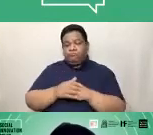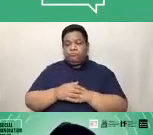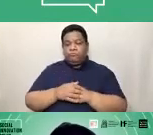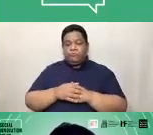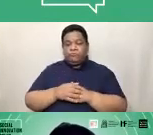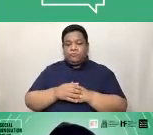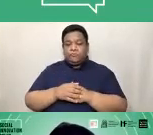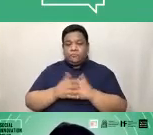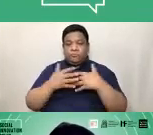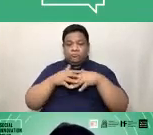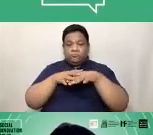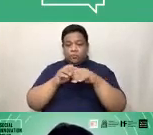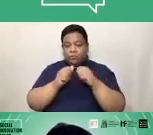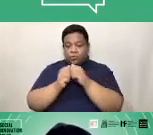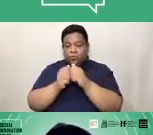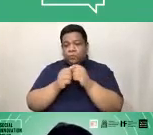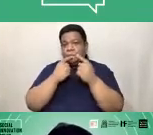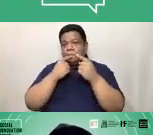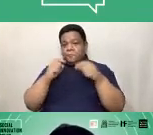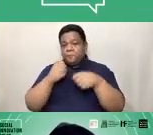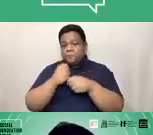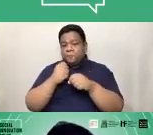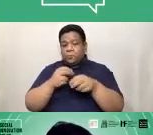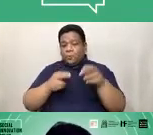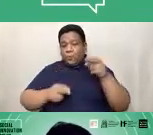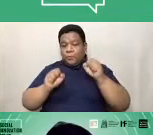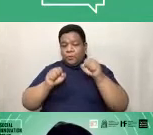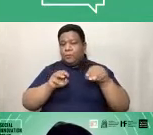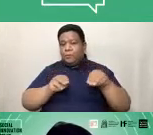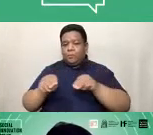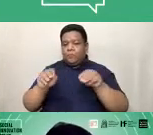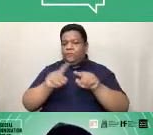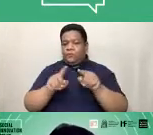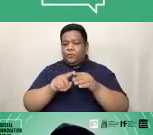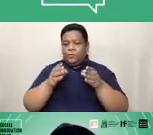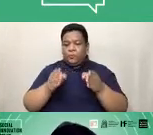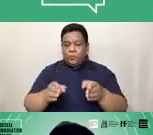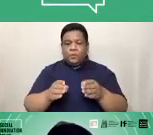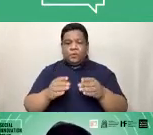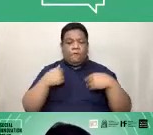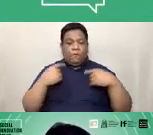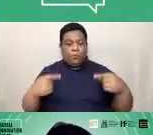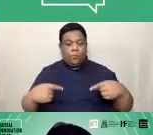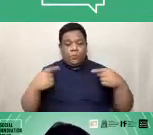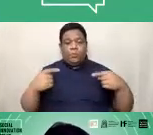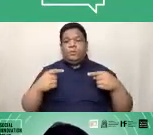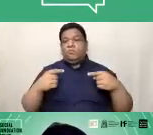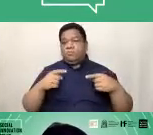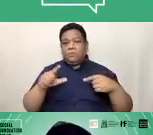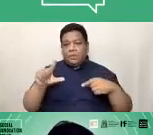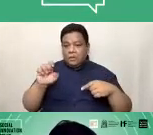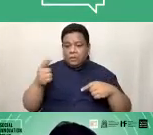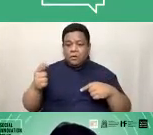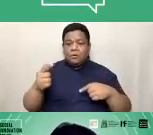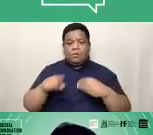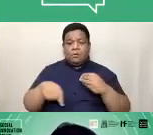motion systems together, you can create robots that move in amazing ways, with wheels, with legs, even the concept of something